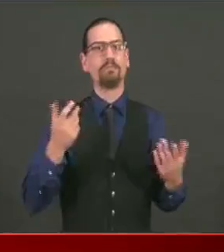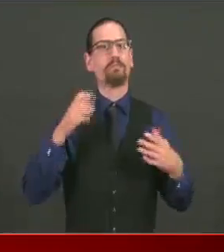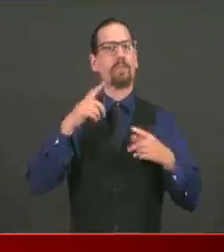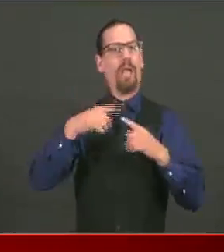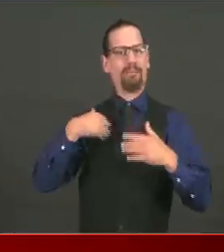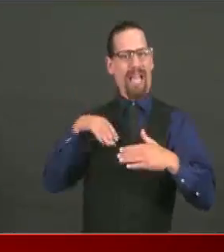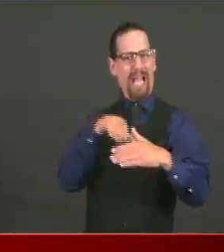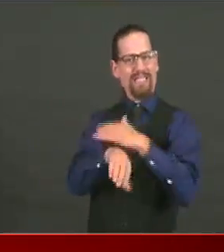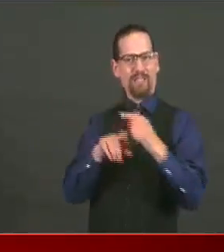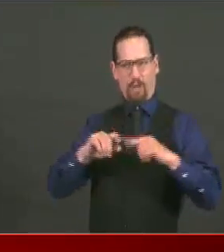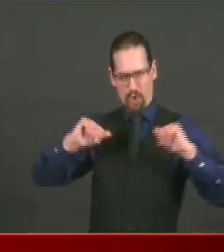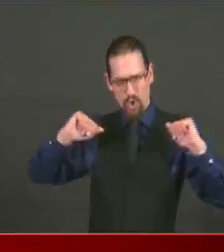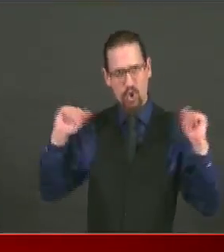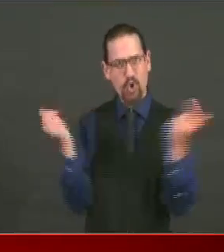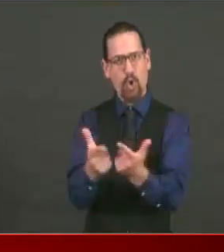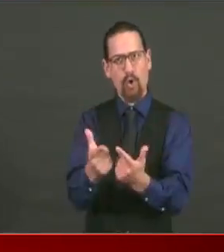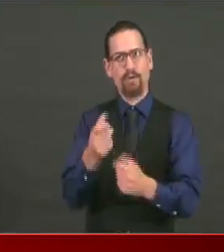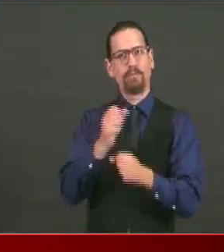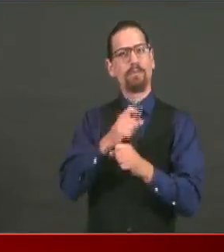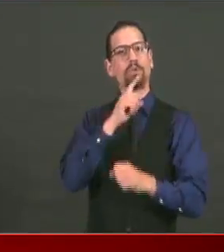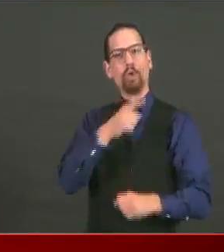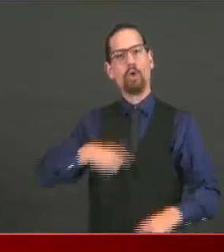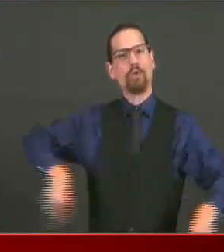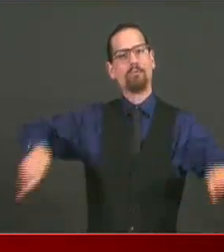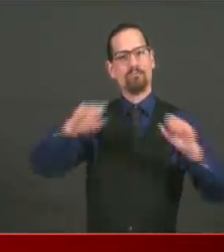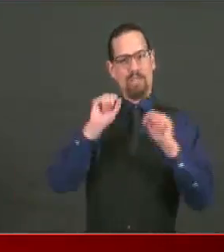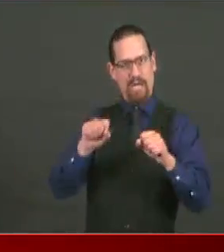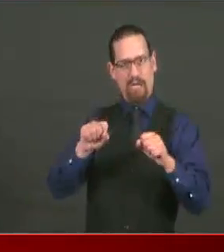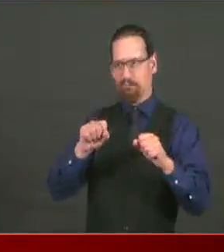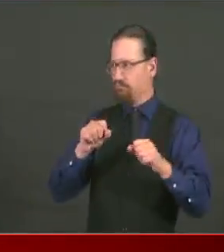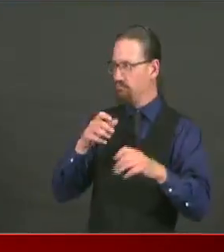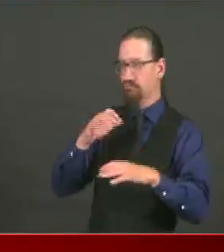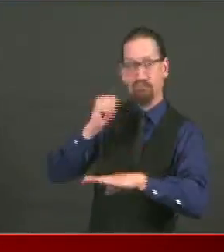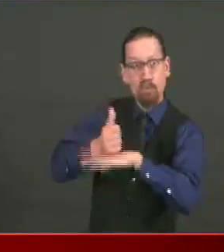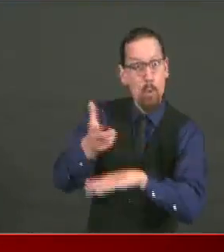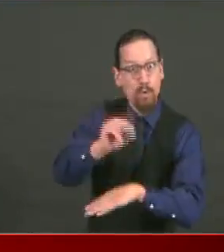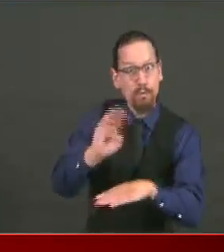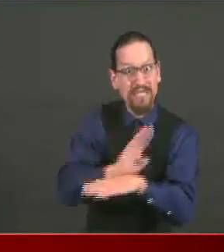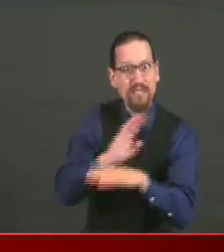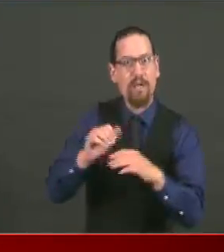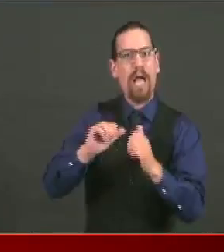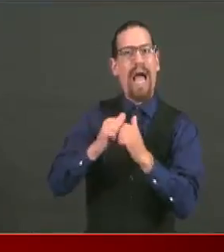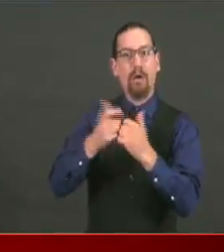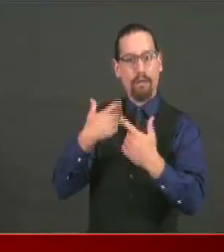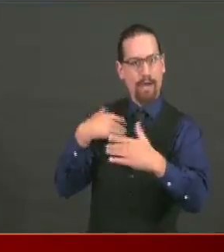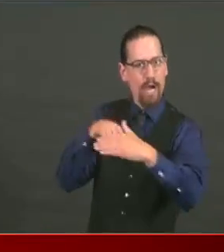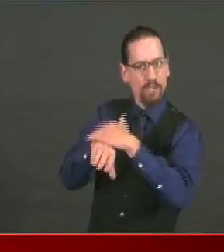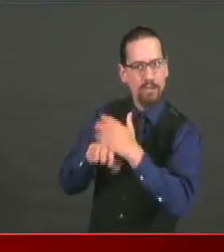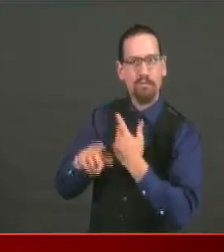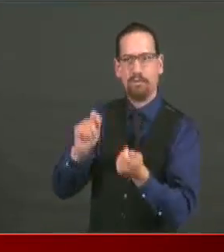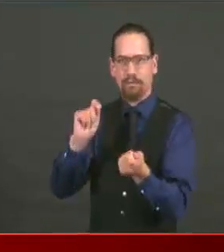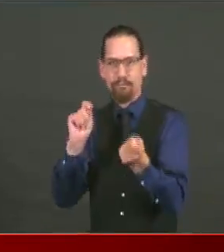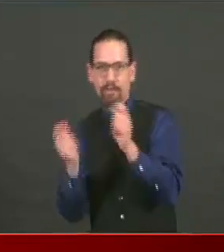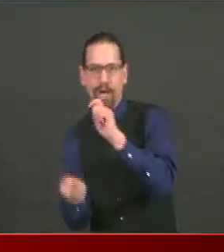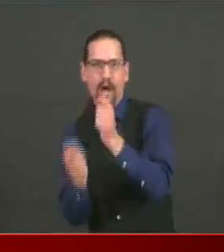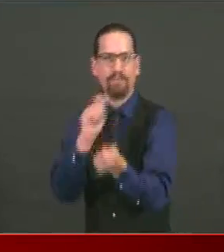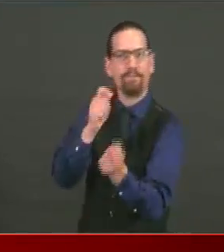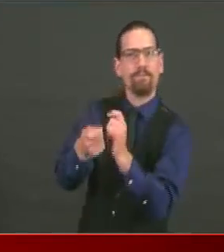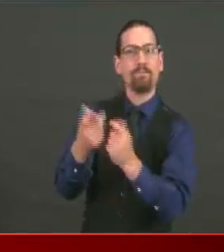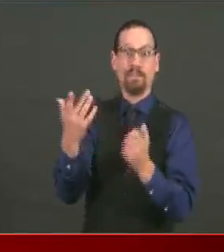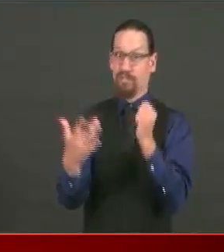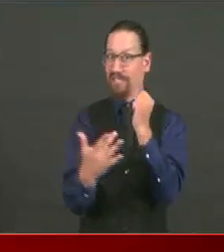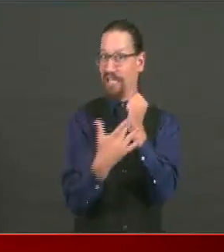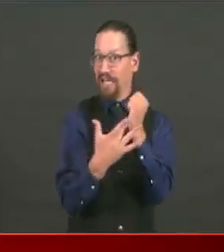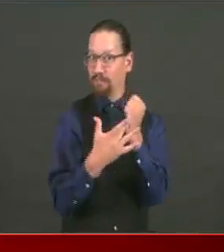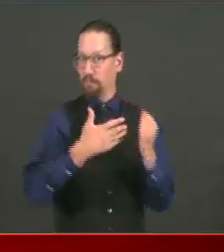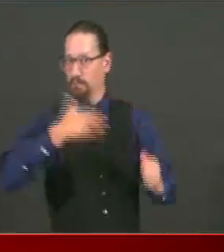they need to transform their business to be more technical and digital so they can be successful as the economy changes.